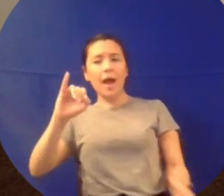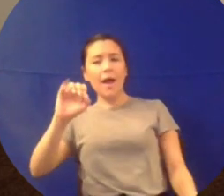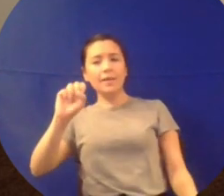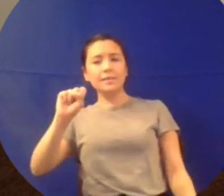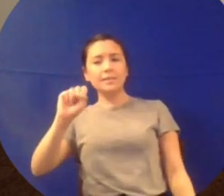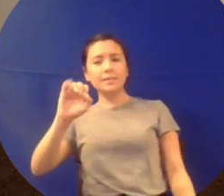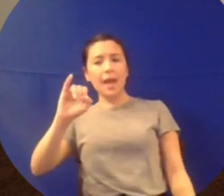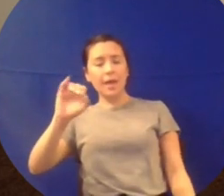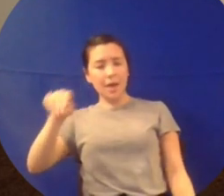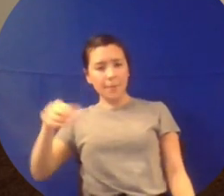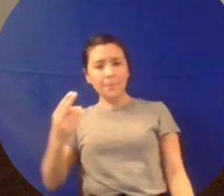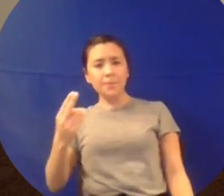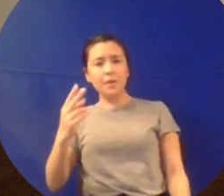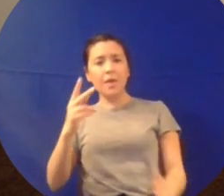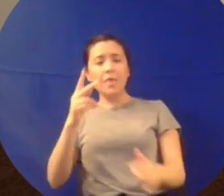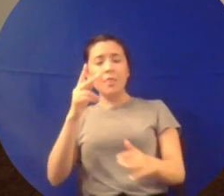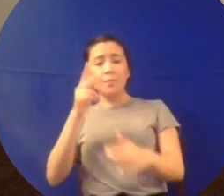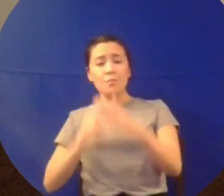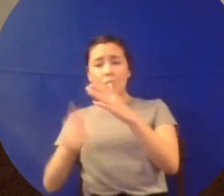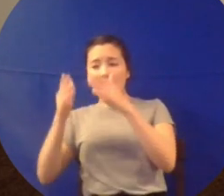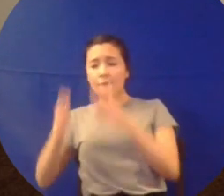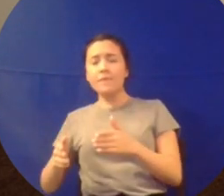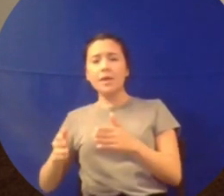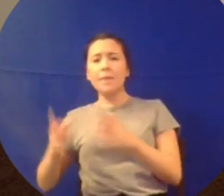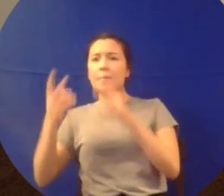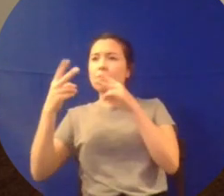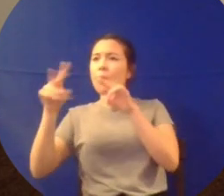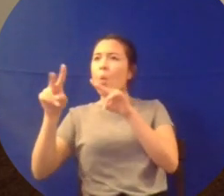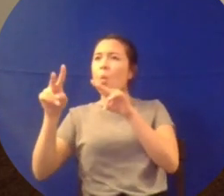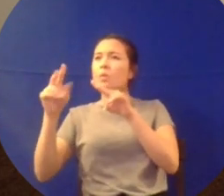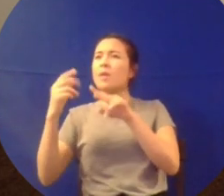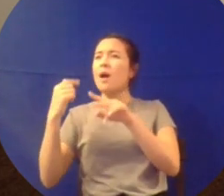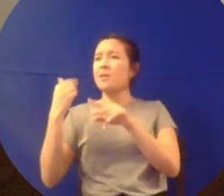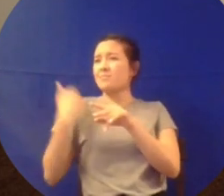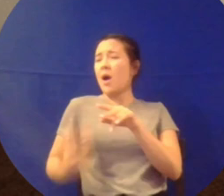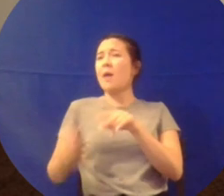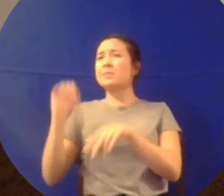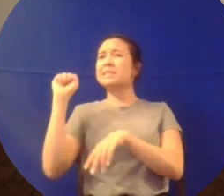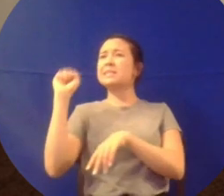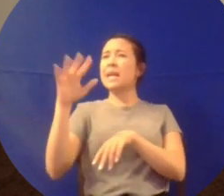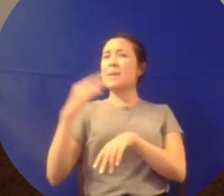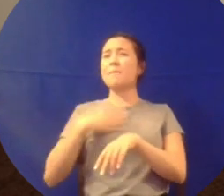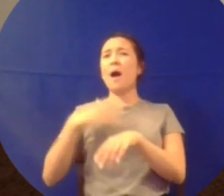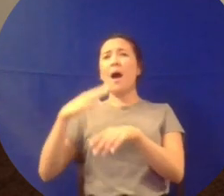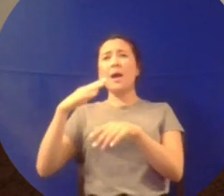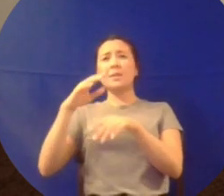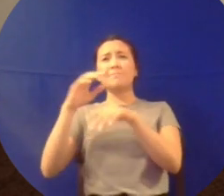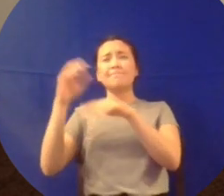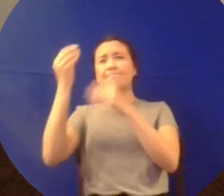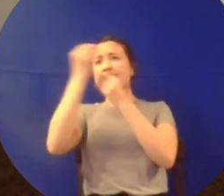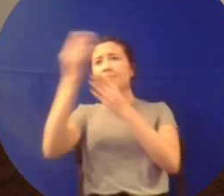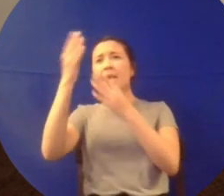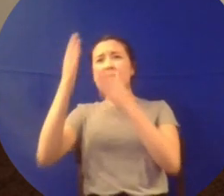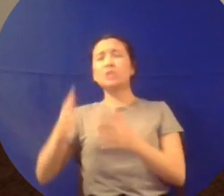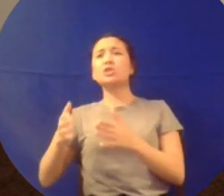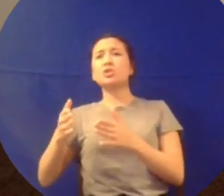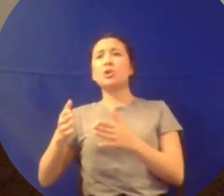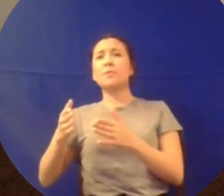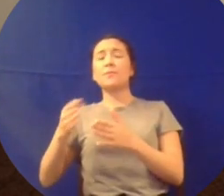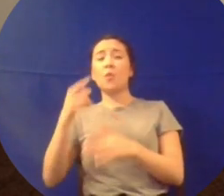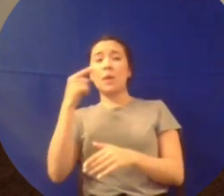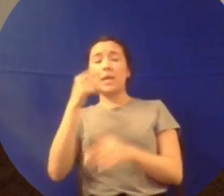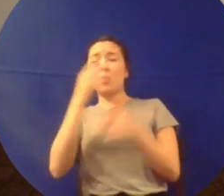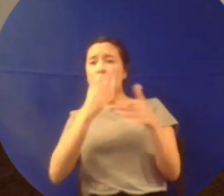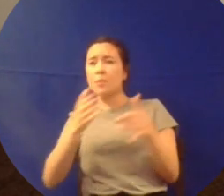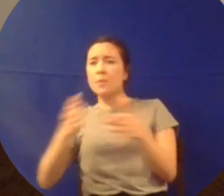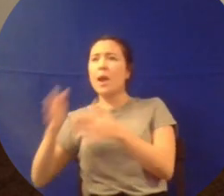prophet, "Behold, I'm sending my messenger ahead of you. He will prepare your way."